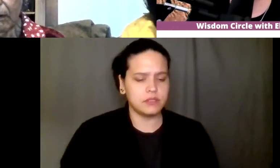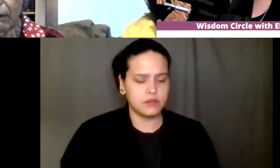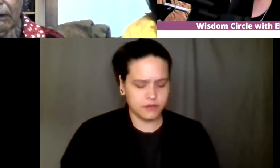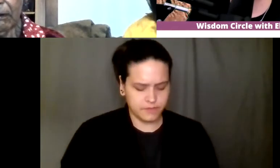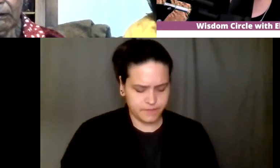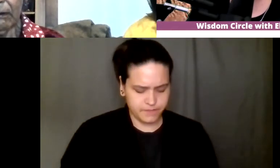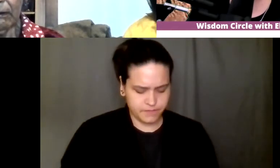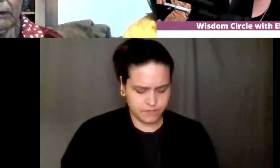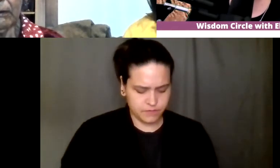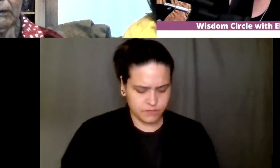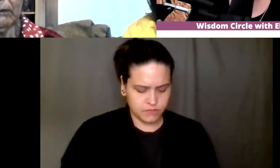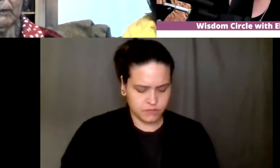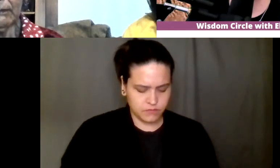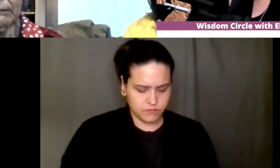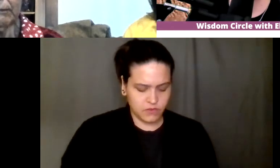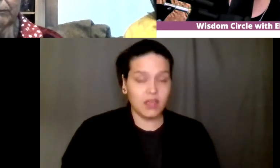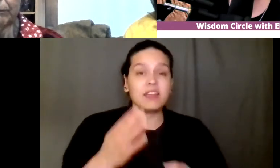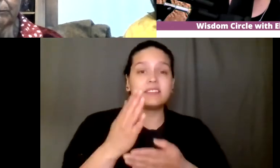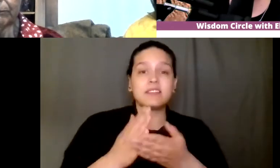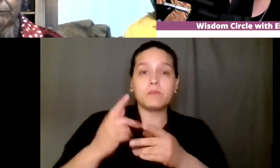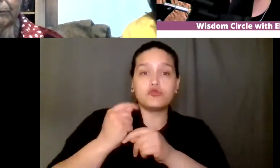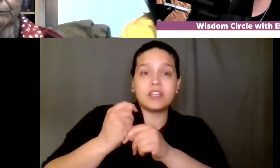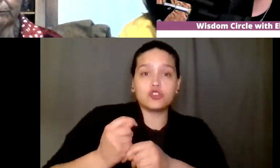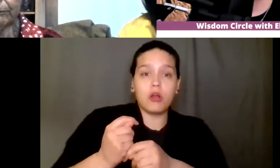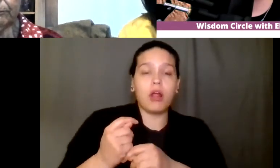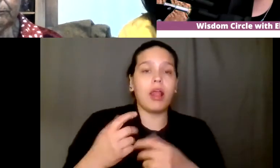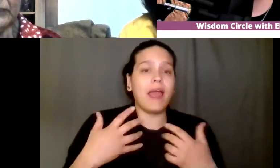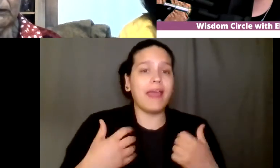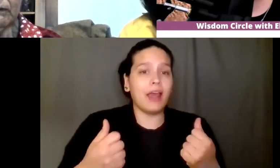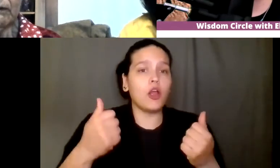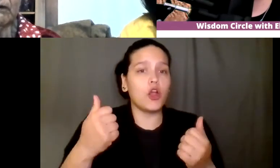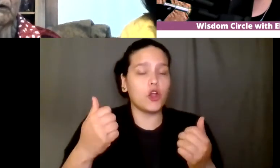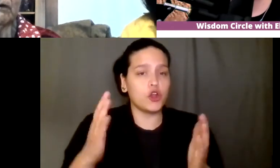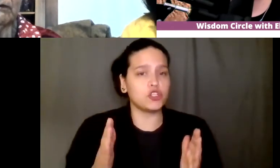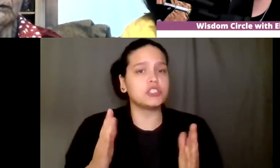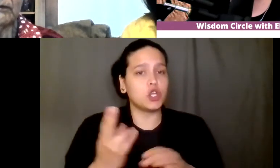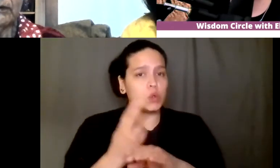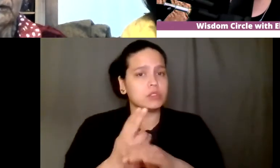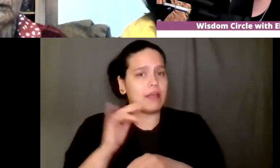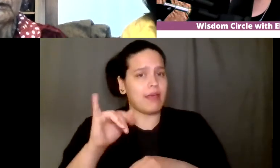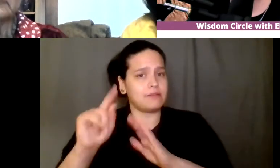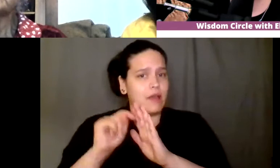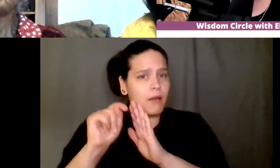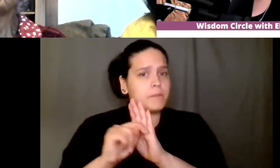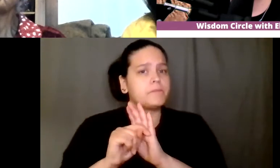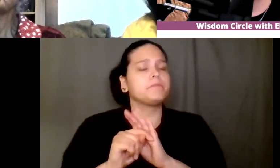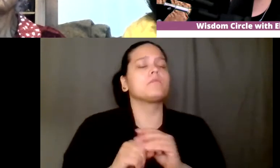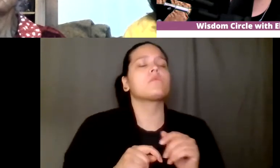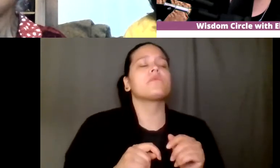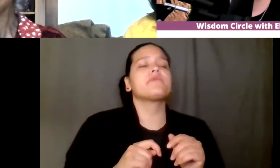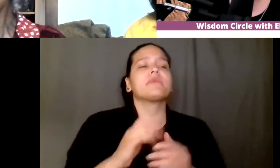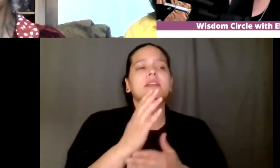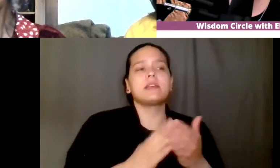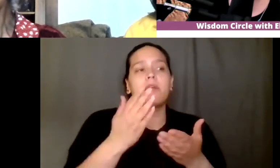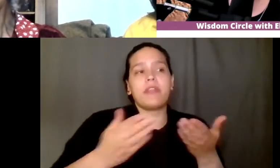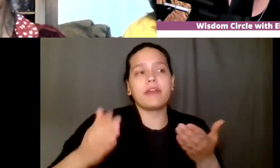some traditional healers were used at the time, and most of those things, the traditional healers,